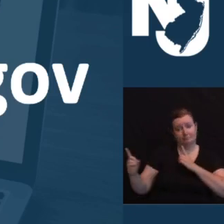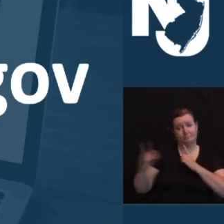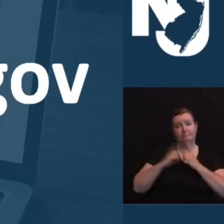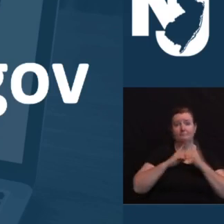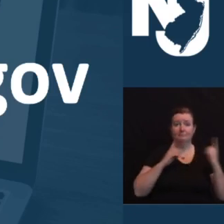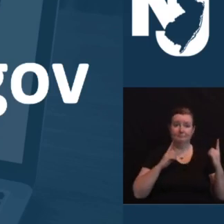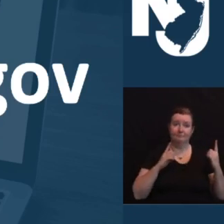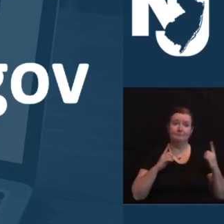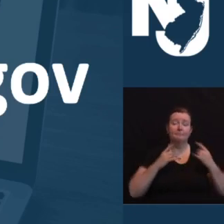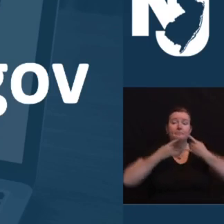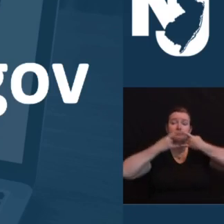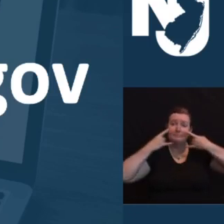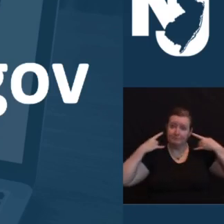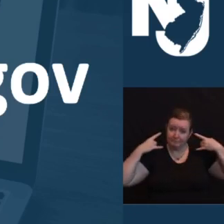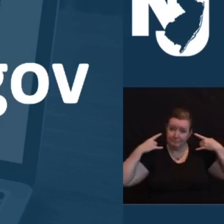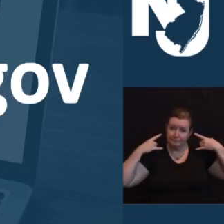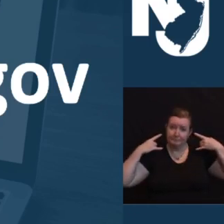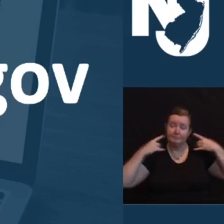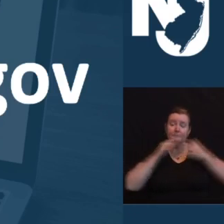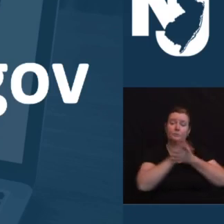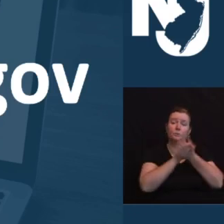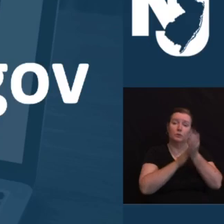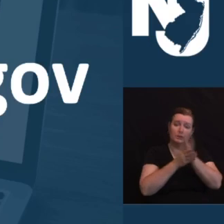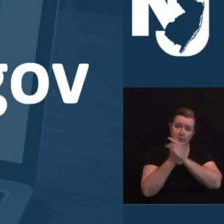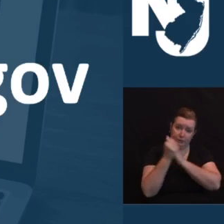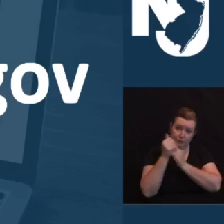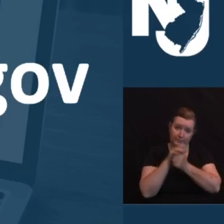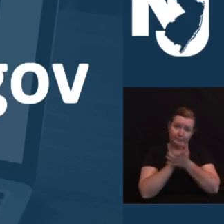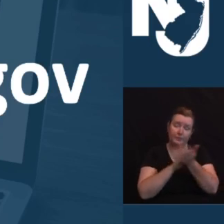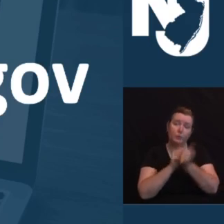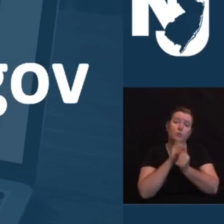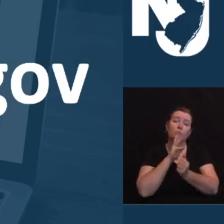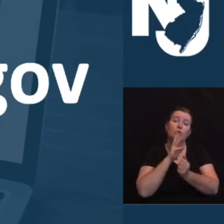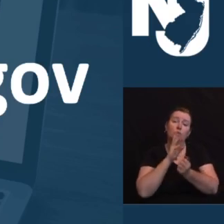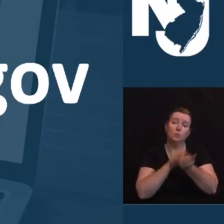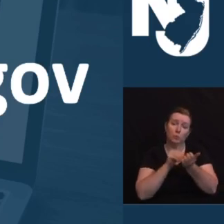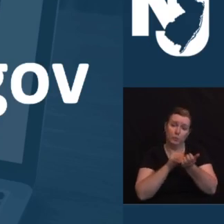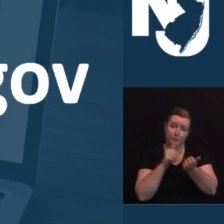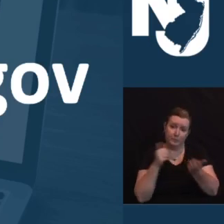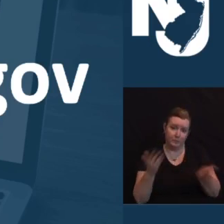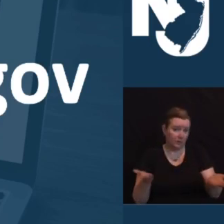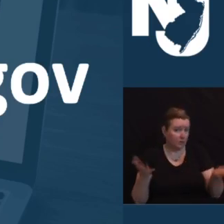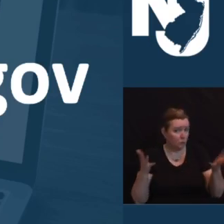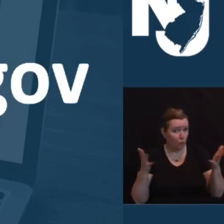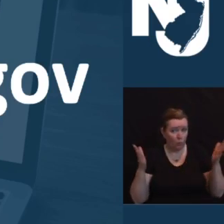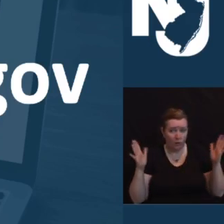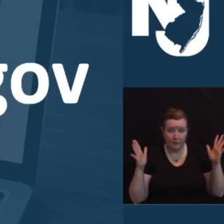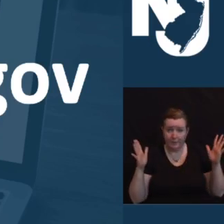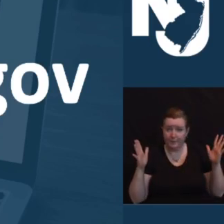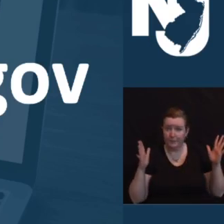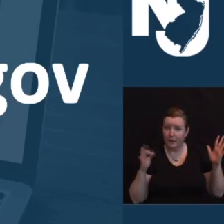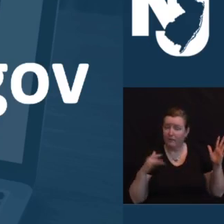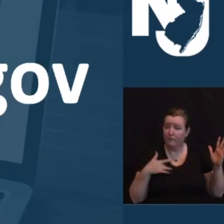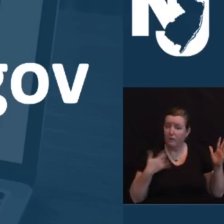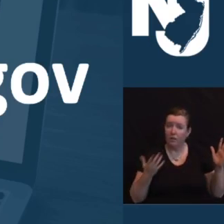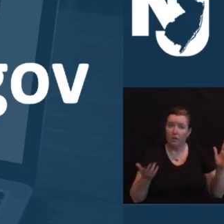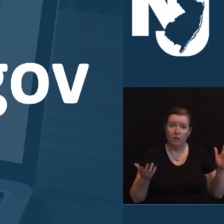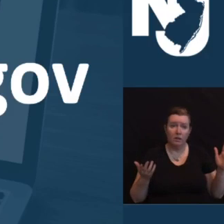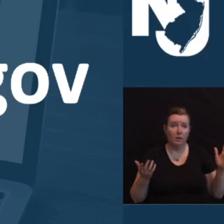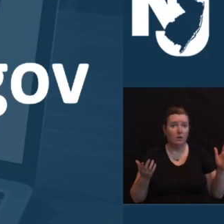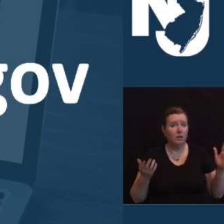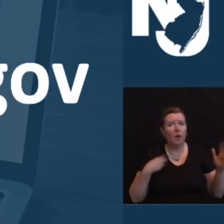these. It's washing your hands with soap and water. It's taking yourself off the field if either you've traveled to a hot